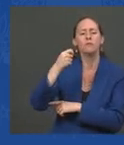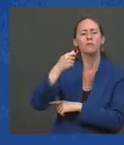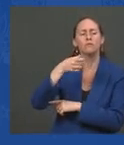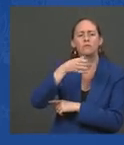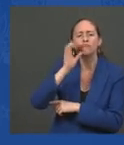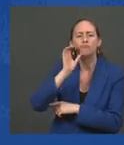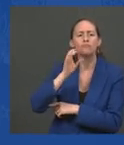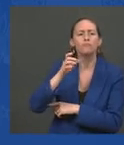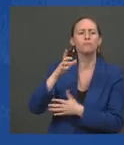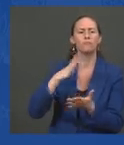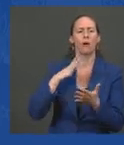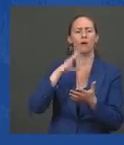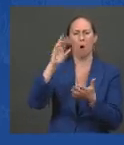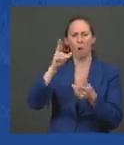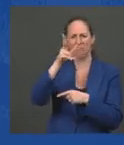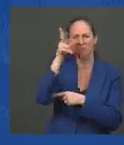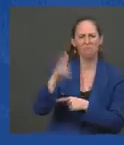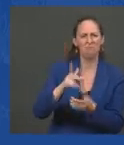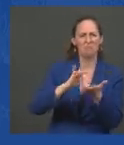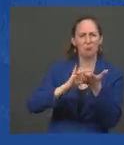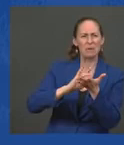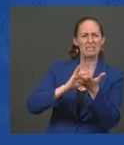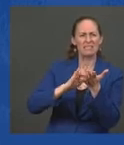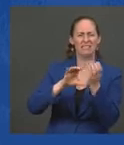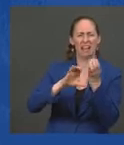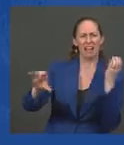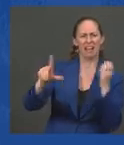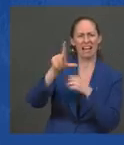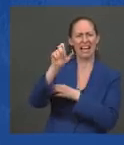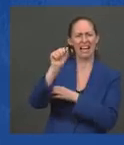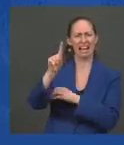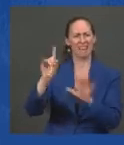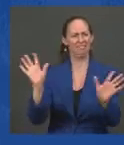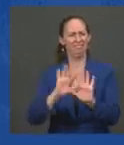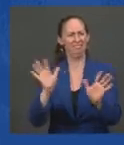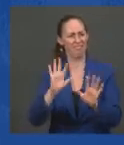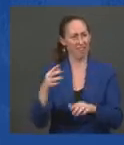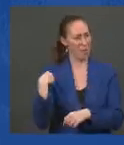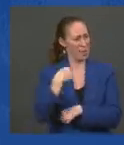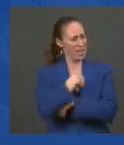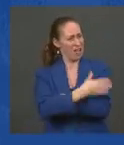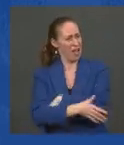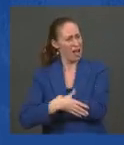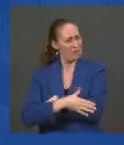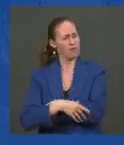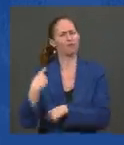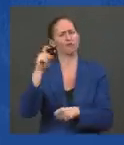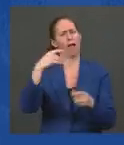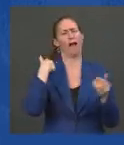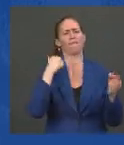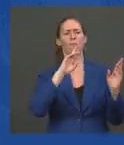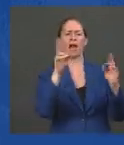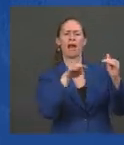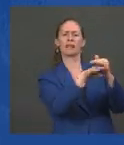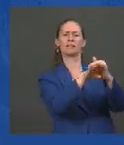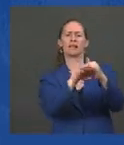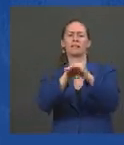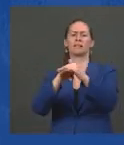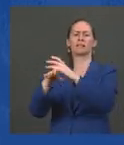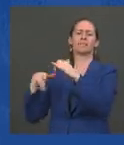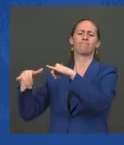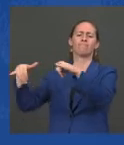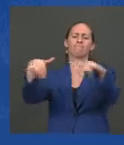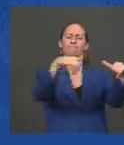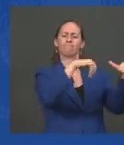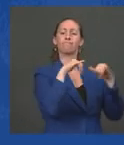else. As a nation, everyone should have access to affordable high-speed internet.